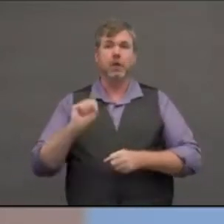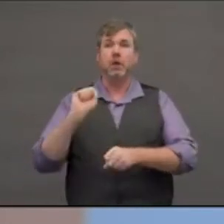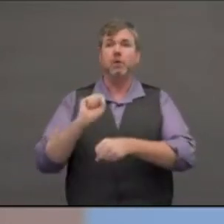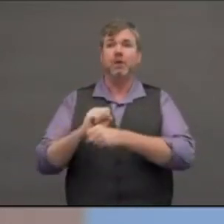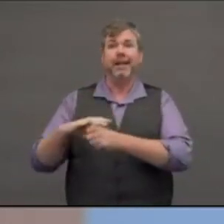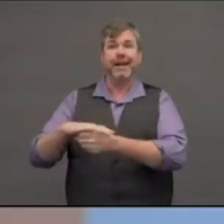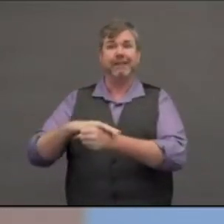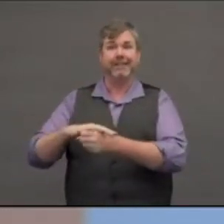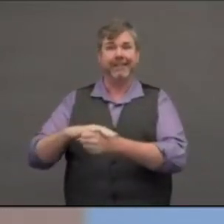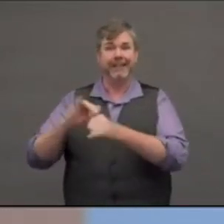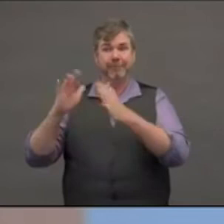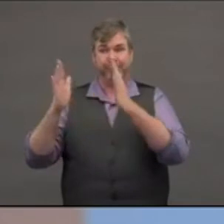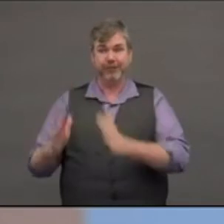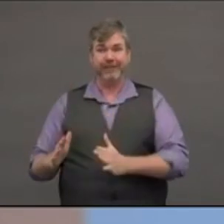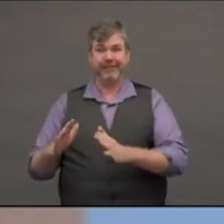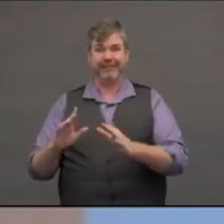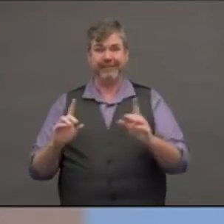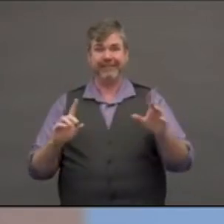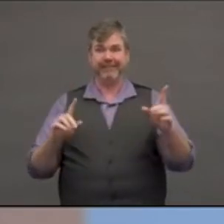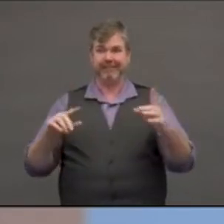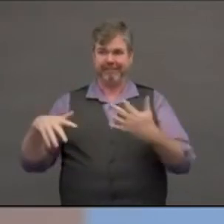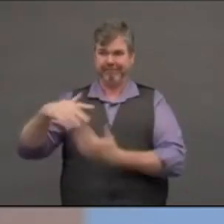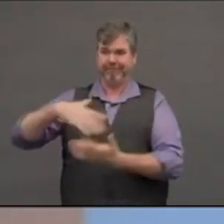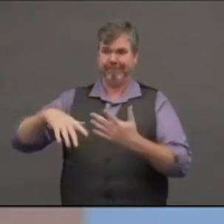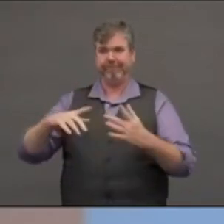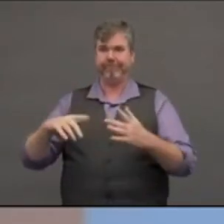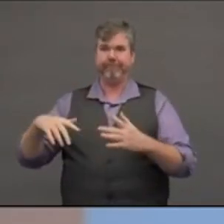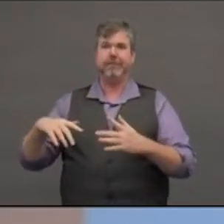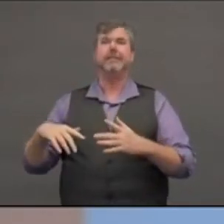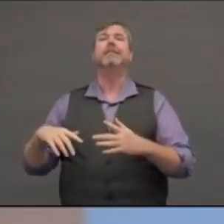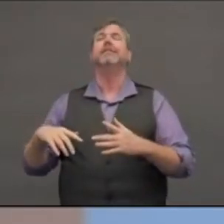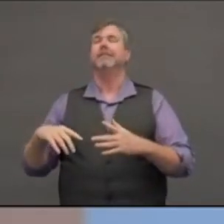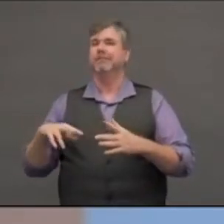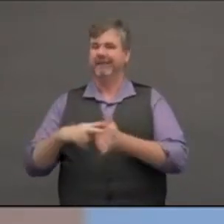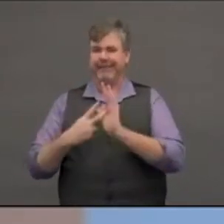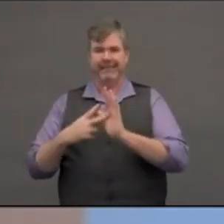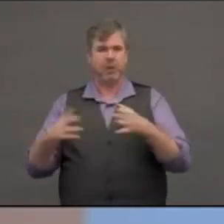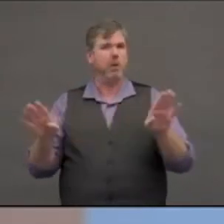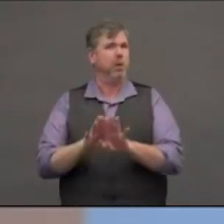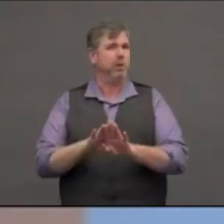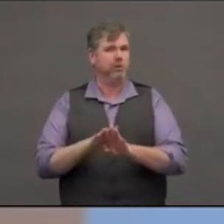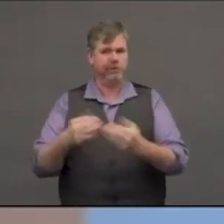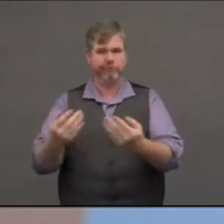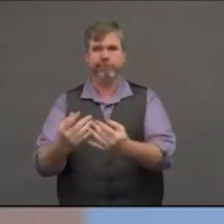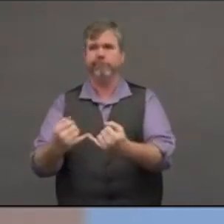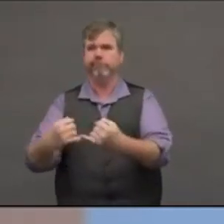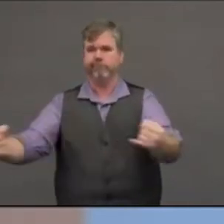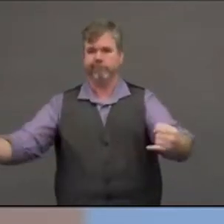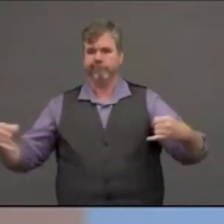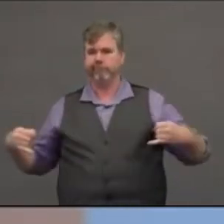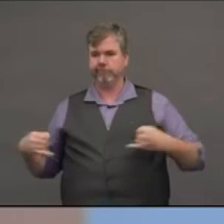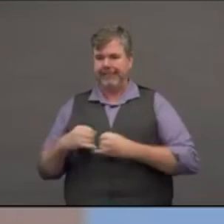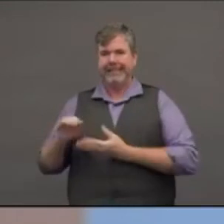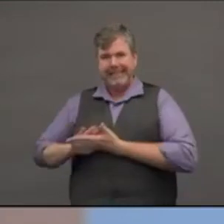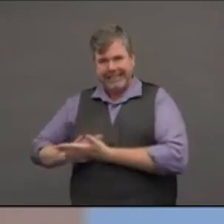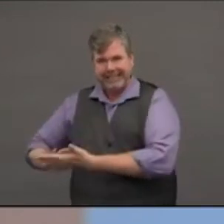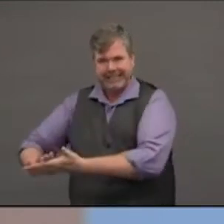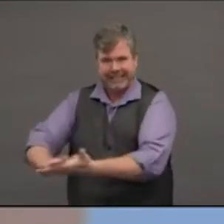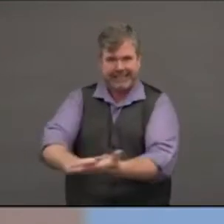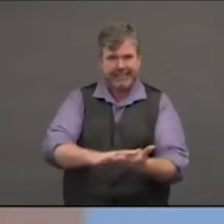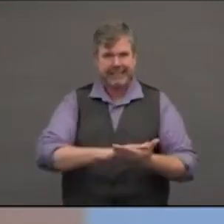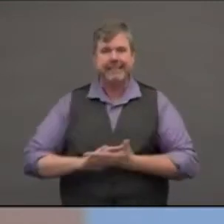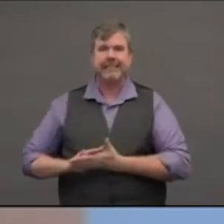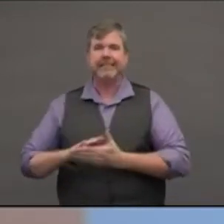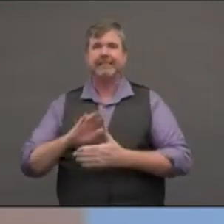working and clean appropriately. We have those additional guidelines on our website, as well as making sure that they air out